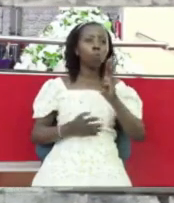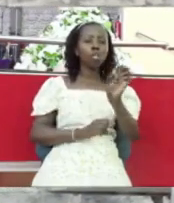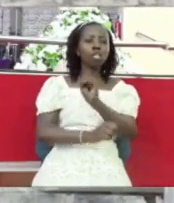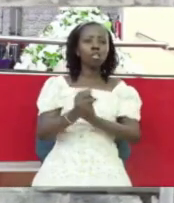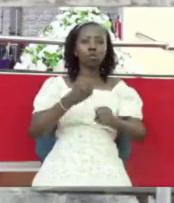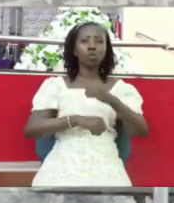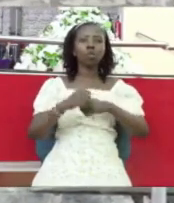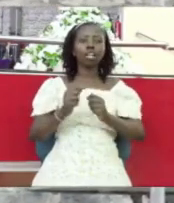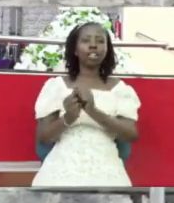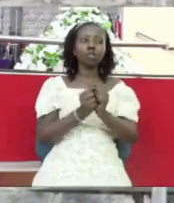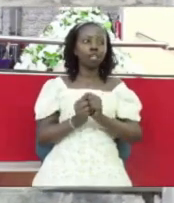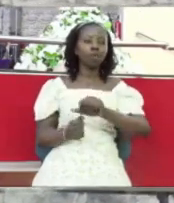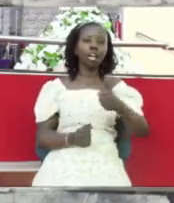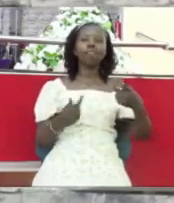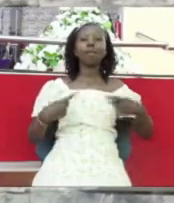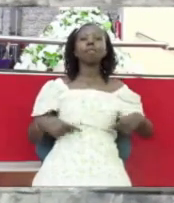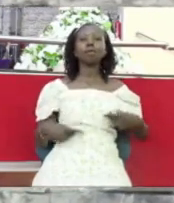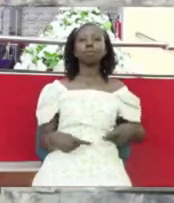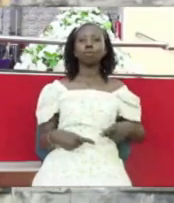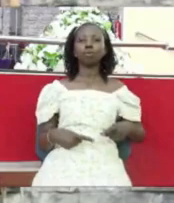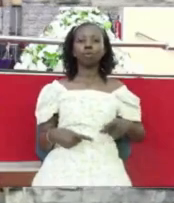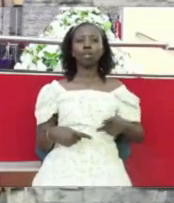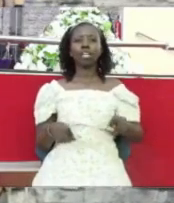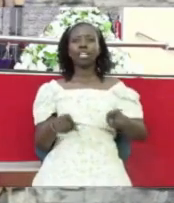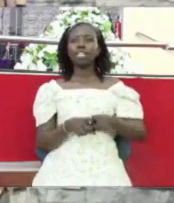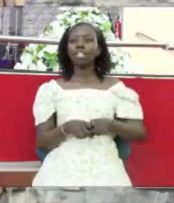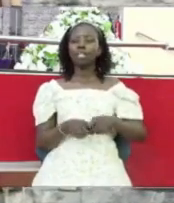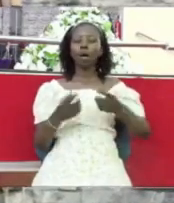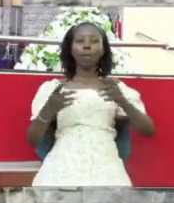vile tunashirikiana na watu. Our social fabric today needs